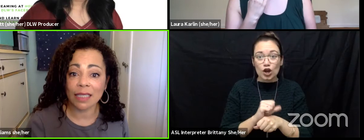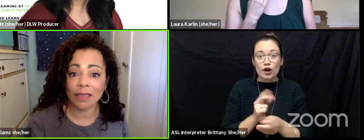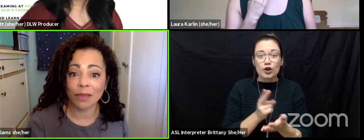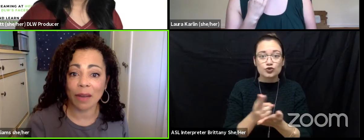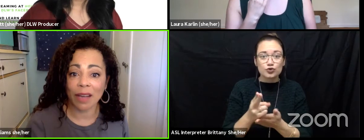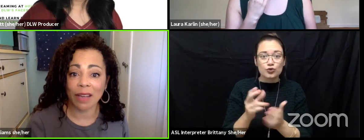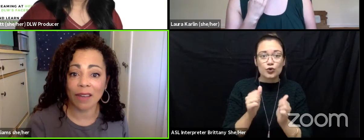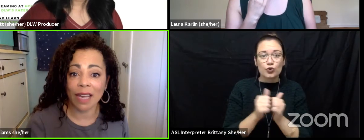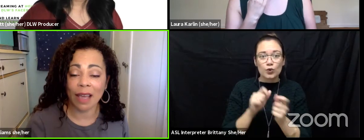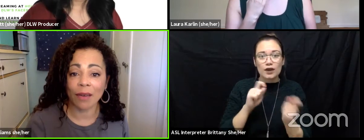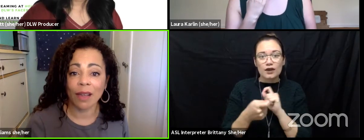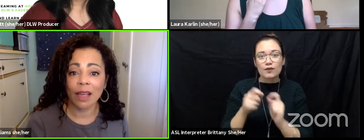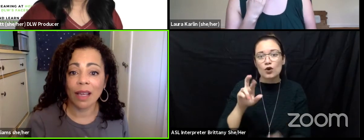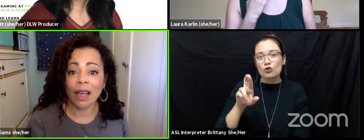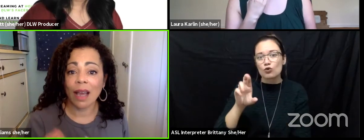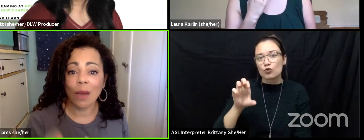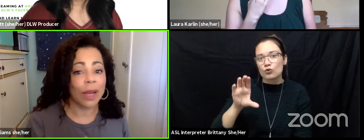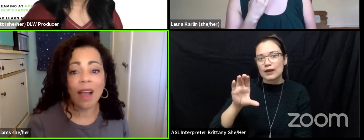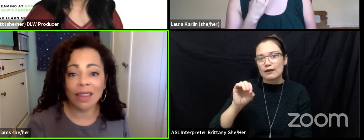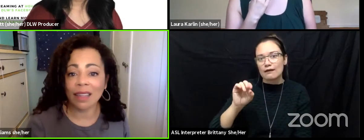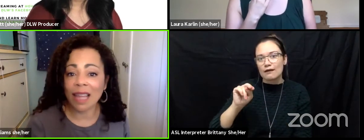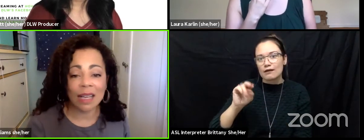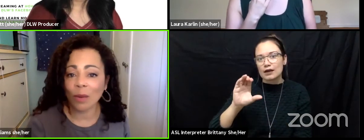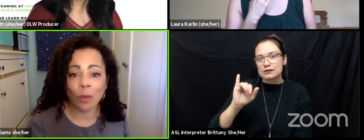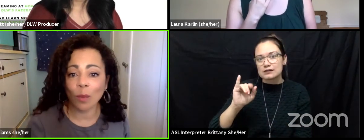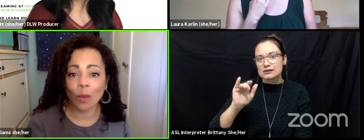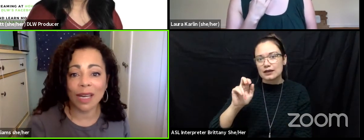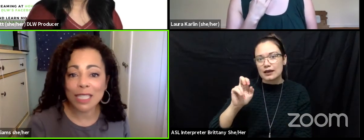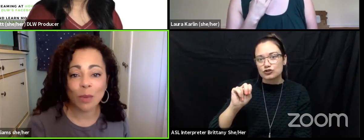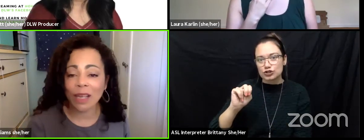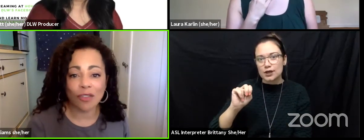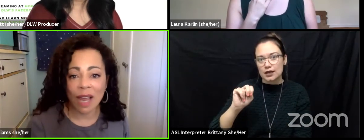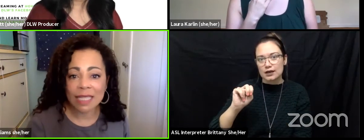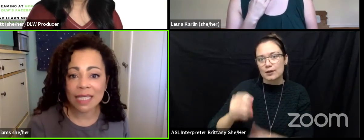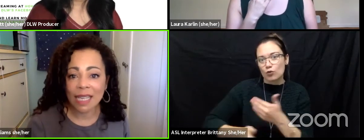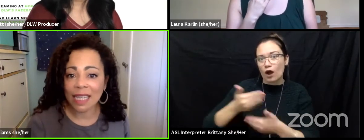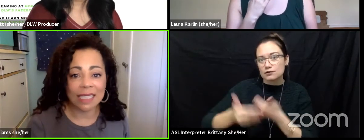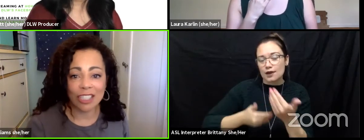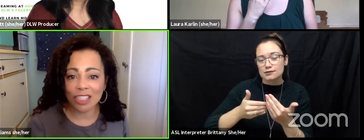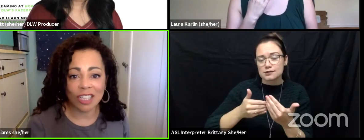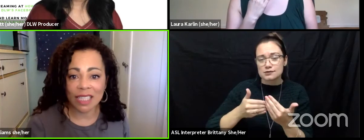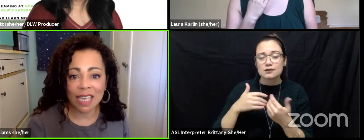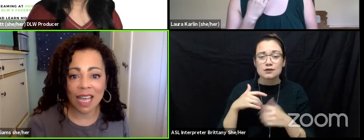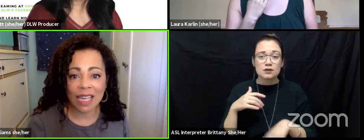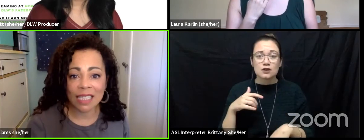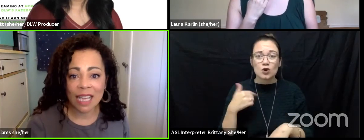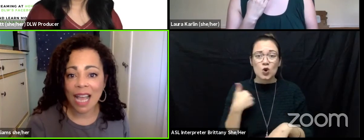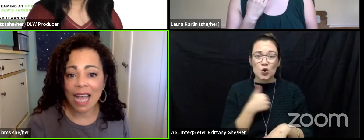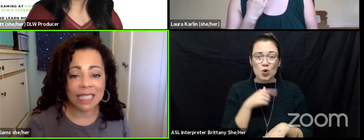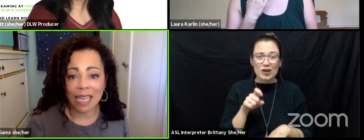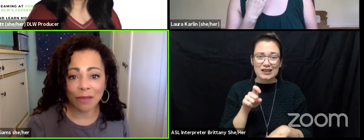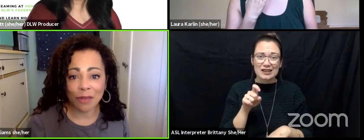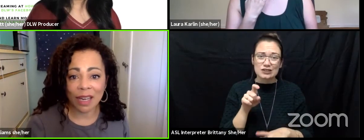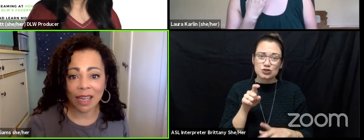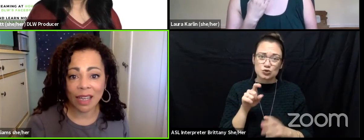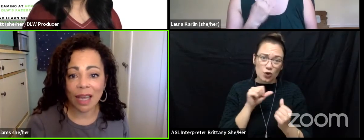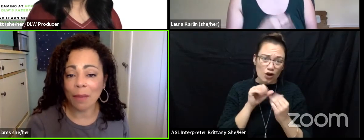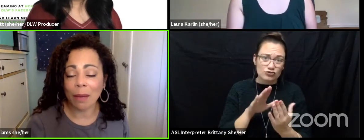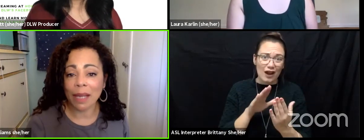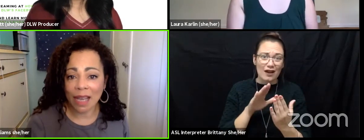process for America right now. We can't, that unless we address the indigenous genocide and